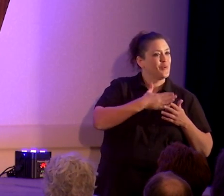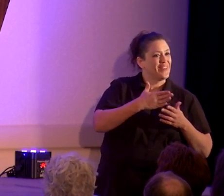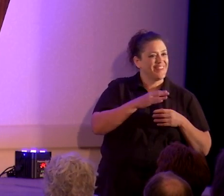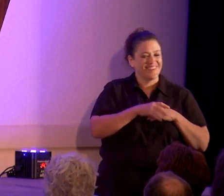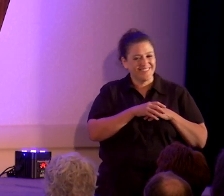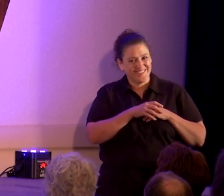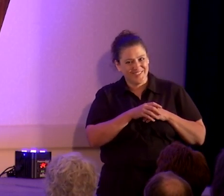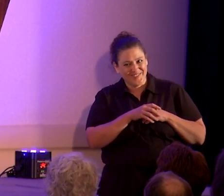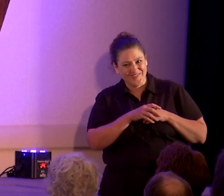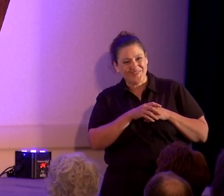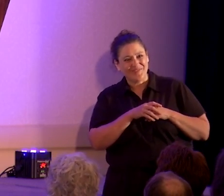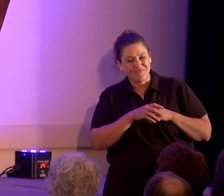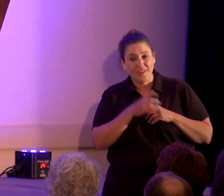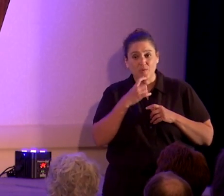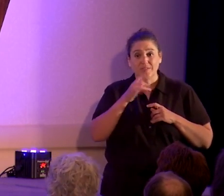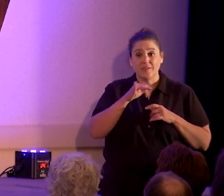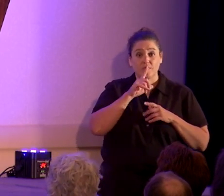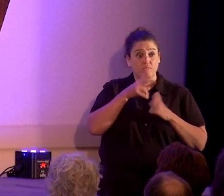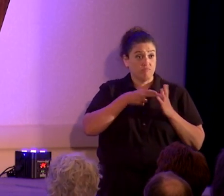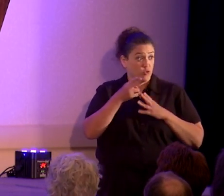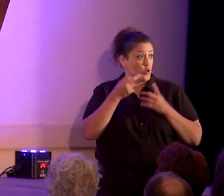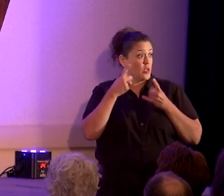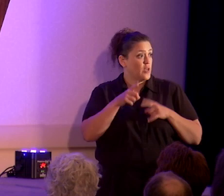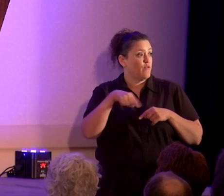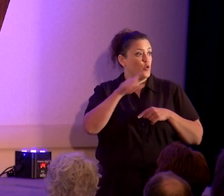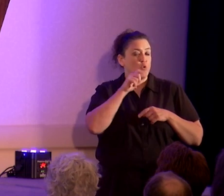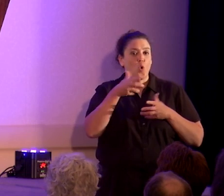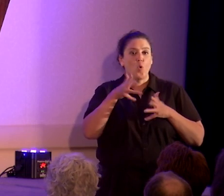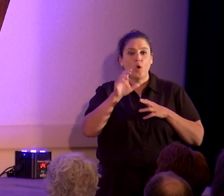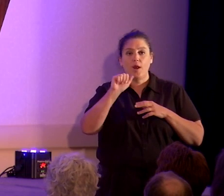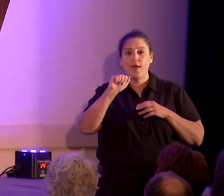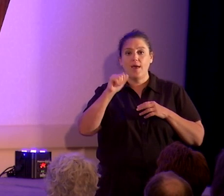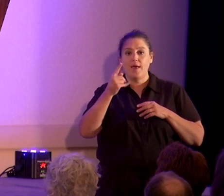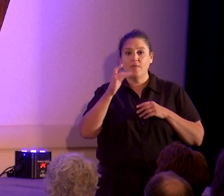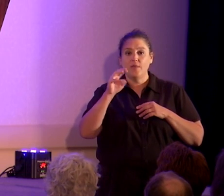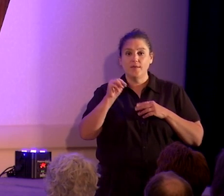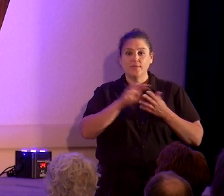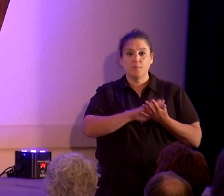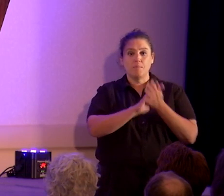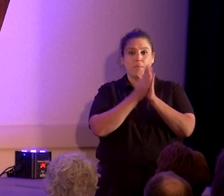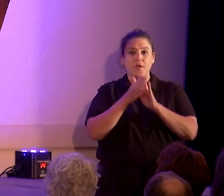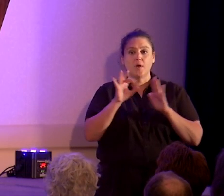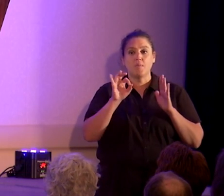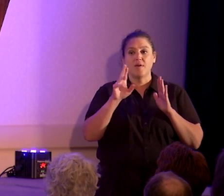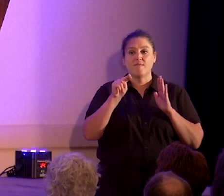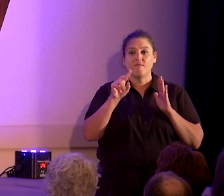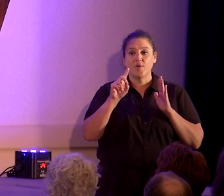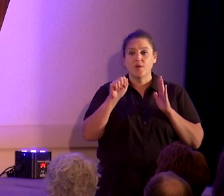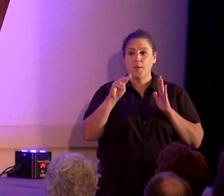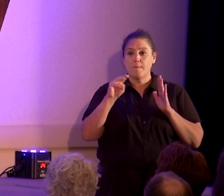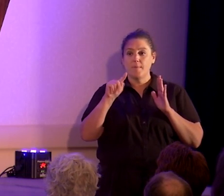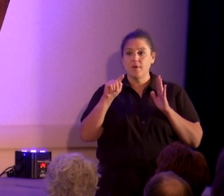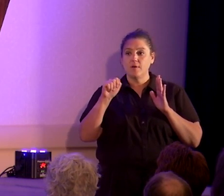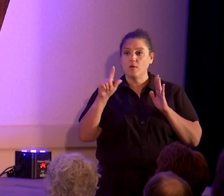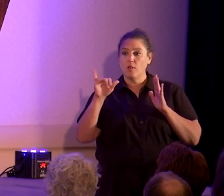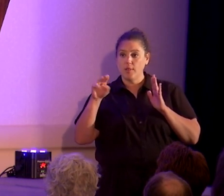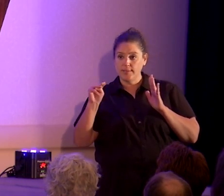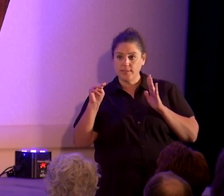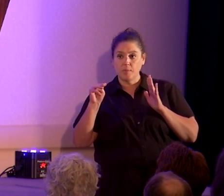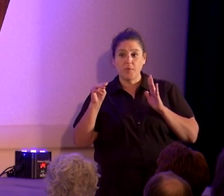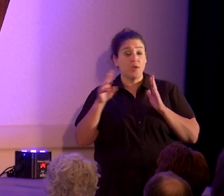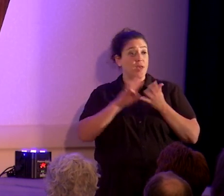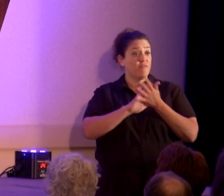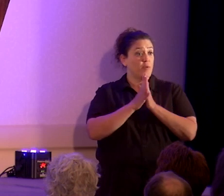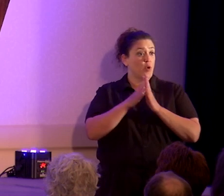I'd say that's the case as long as you don't let atheism devolve into fundamentalism. If it becomes, we must get rid